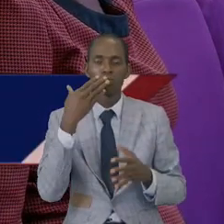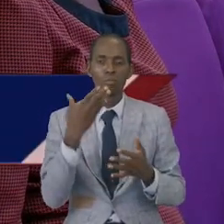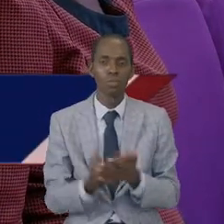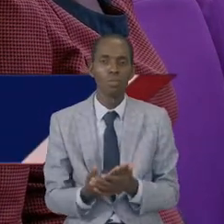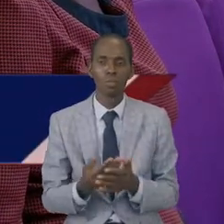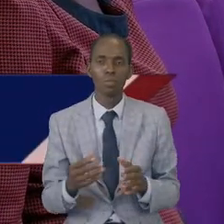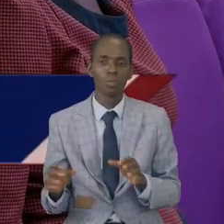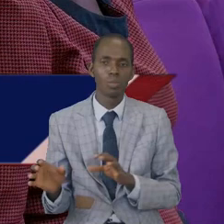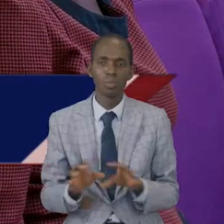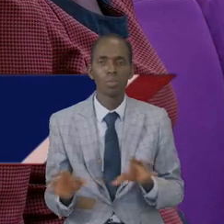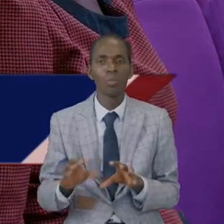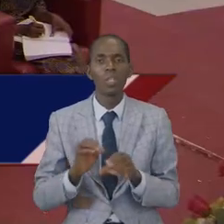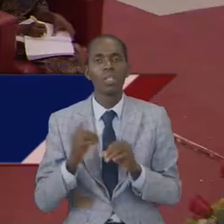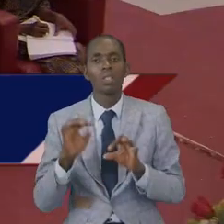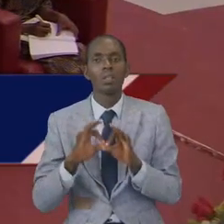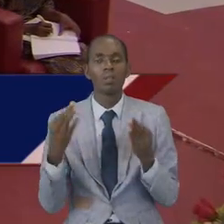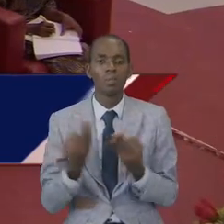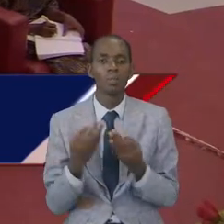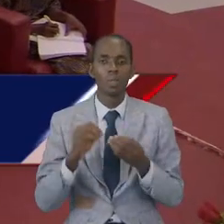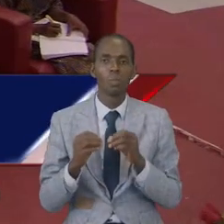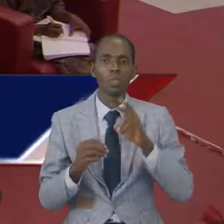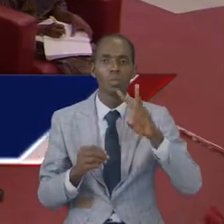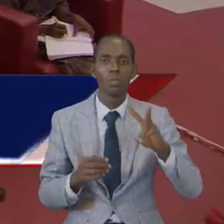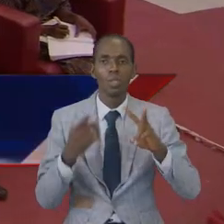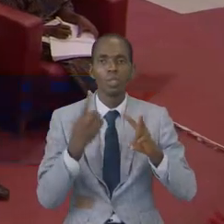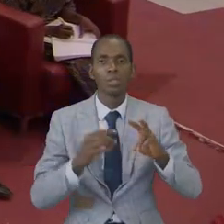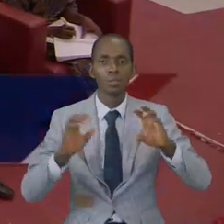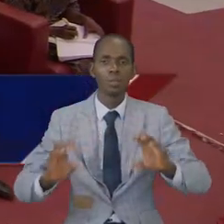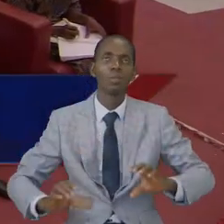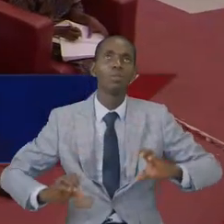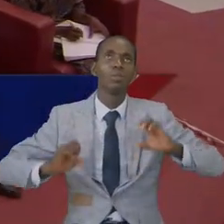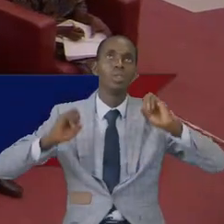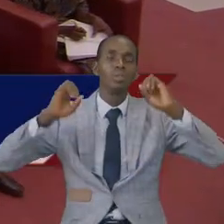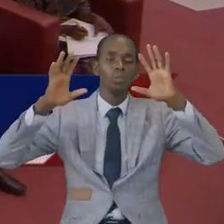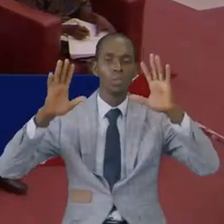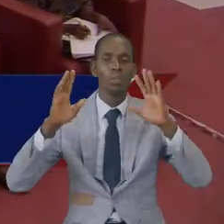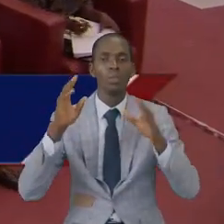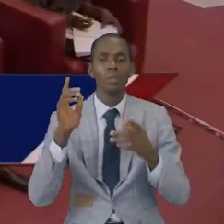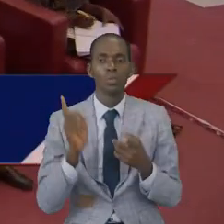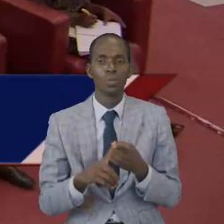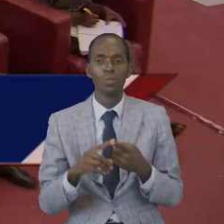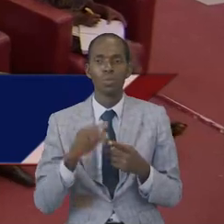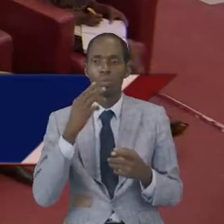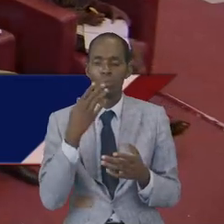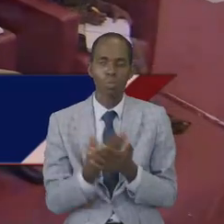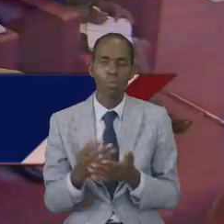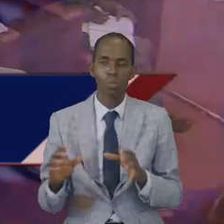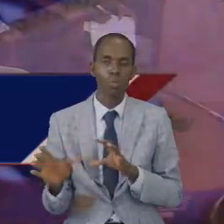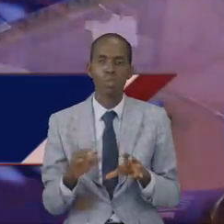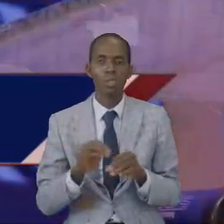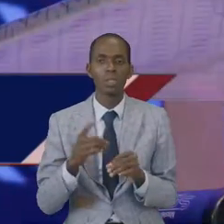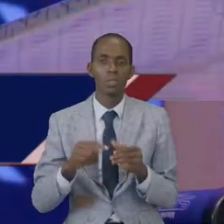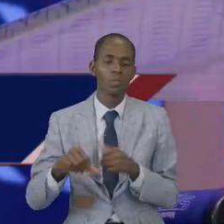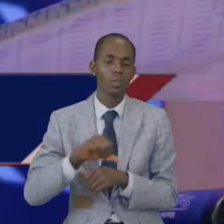well-doing in the family. Number two, the commitment to well-doing in the fellowship.